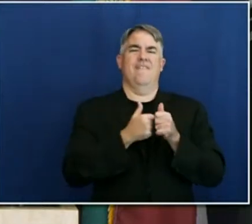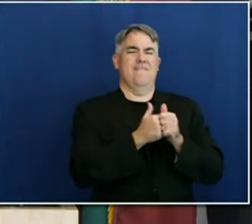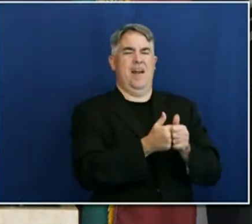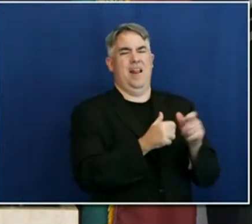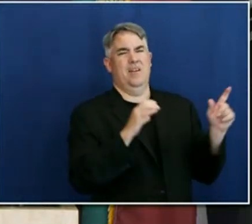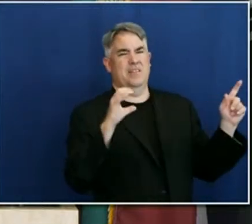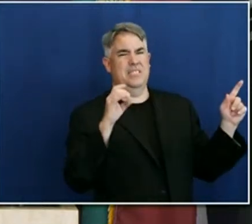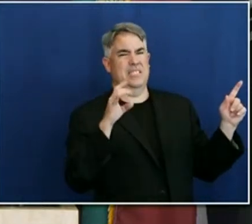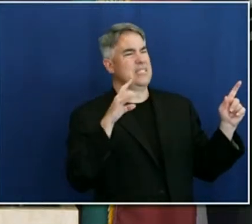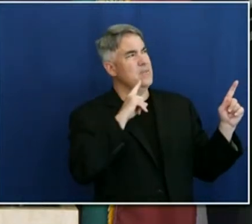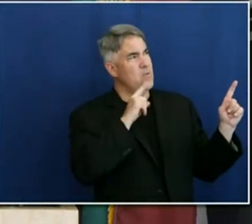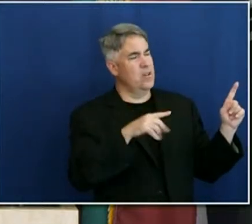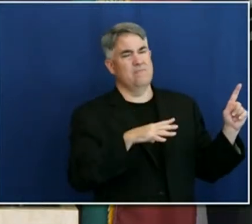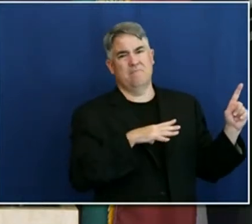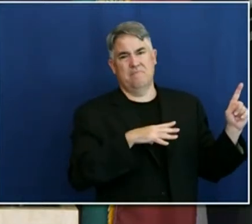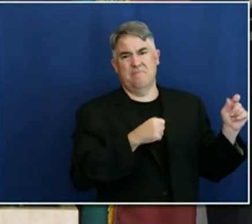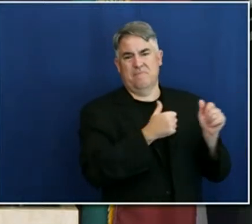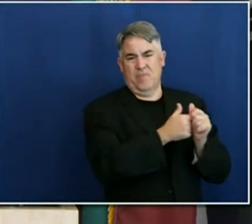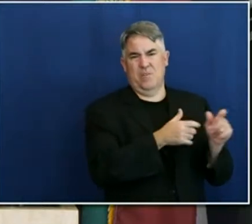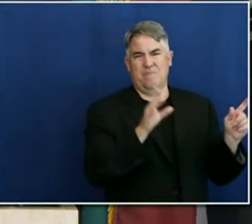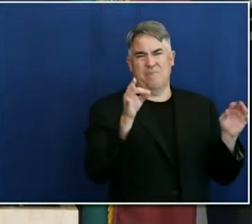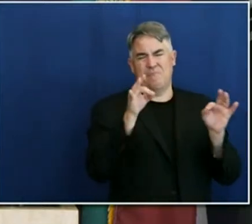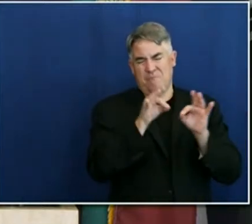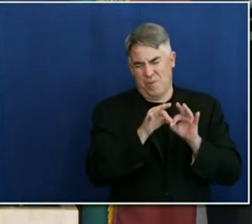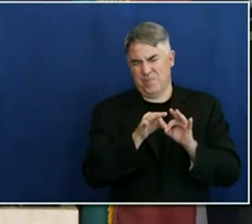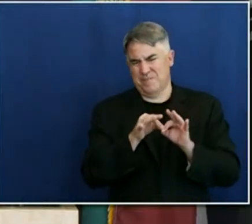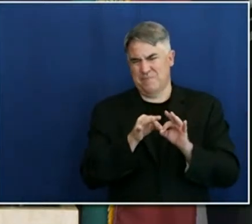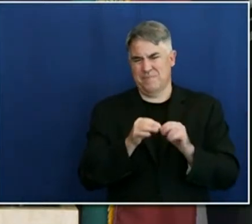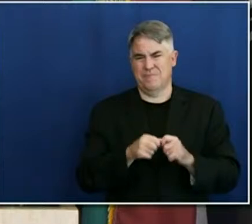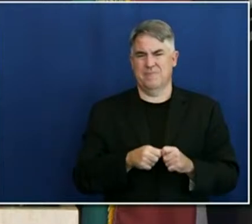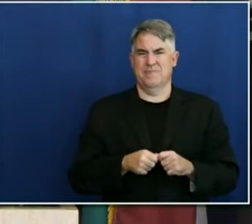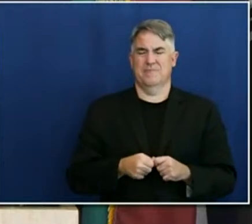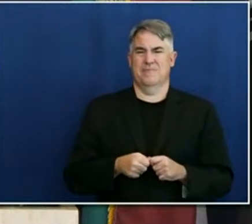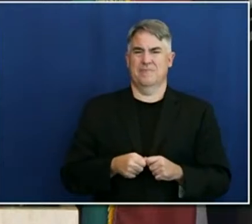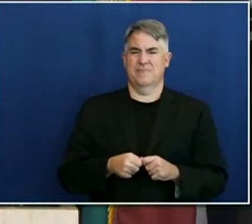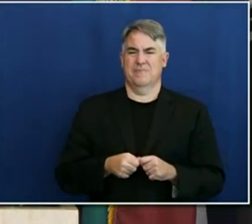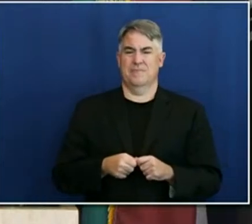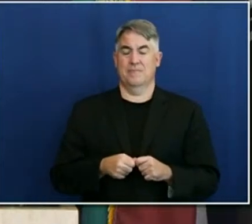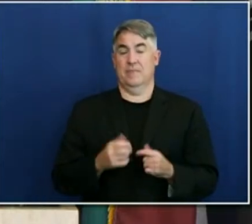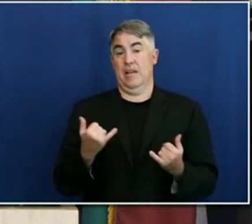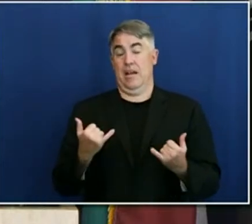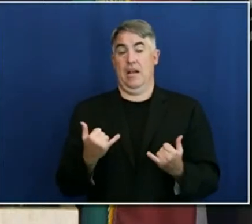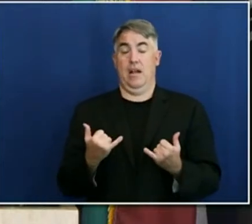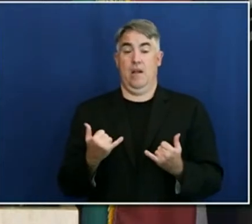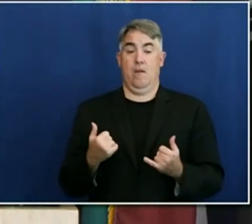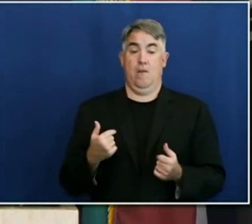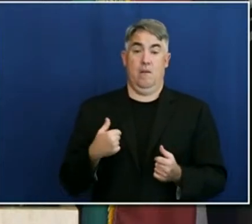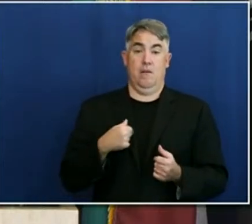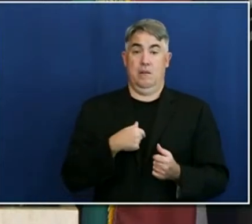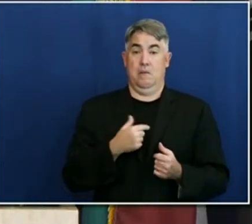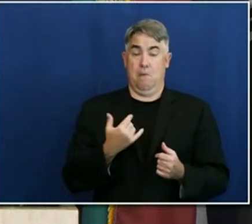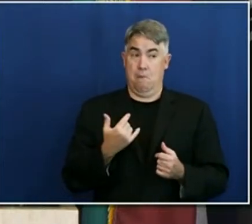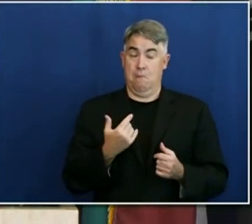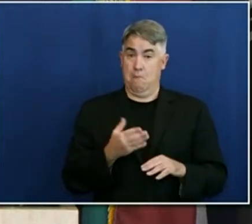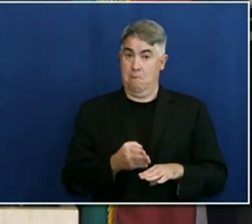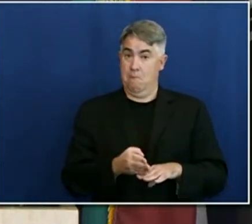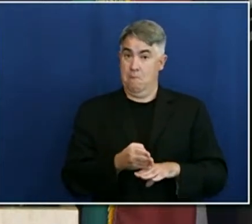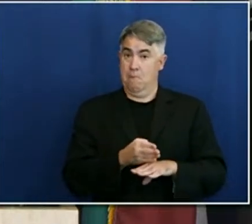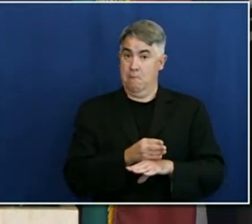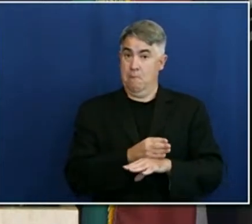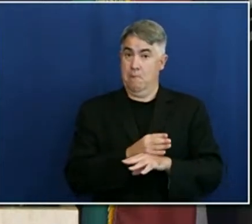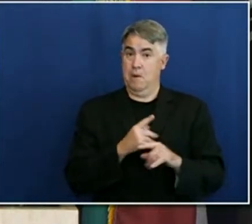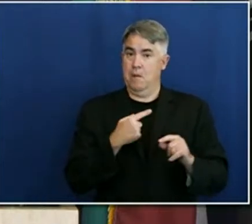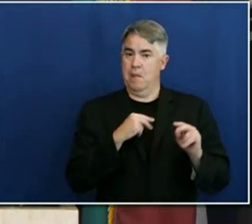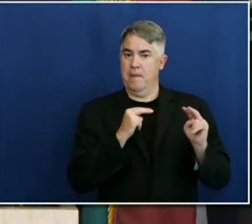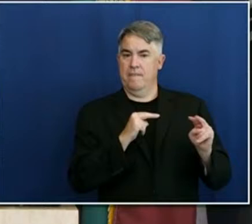important. And we're in a period where, you know, things are loosening as we go along, and we're looking ahead to June 15th. So we